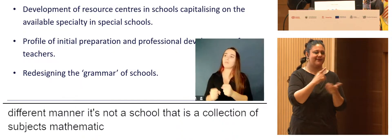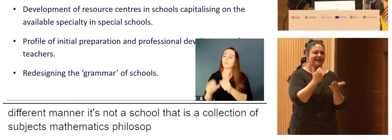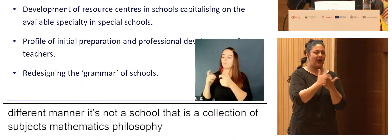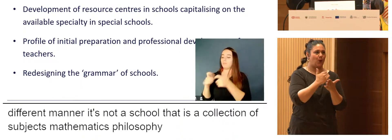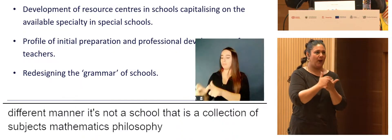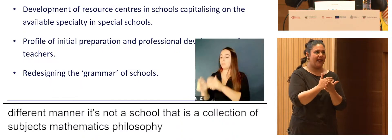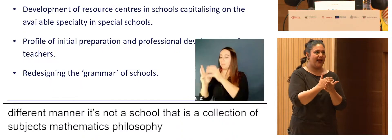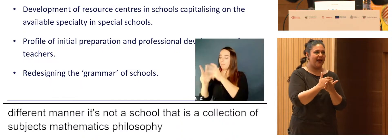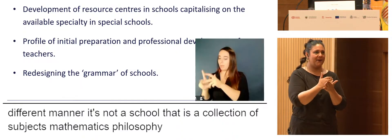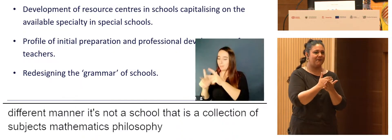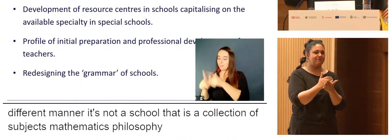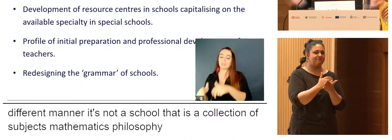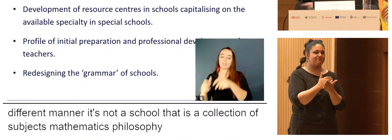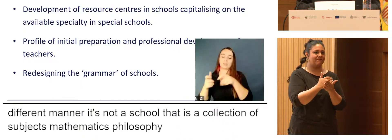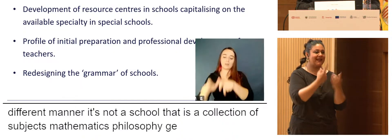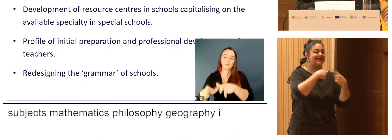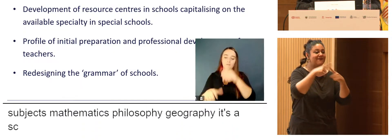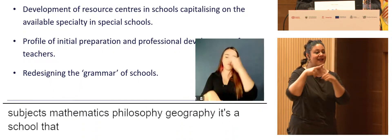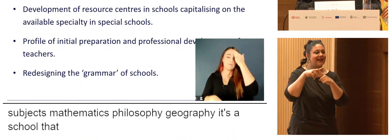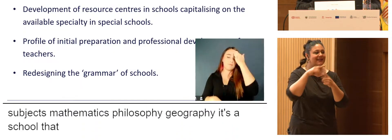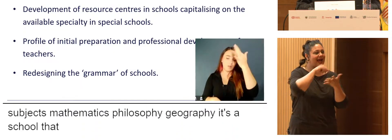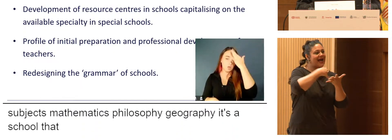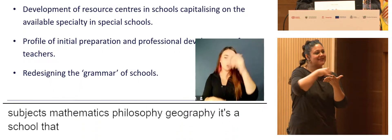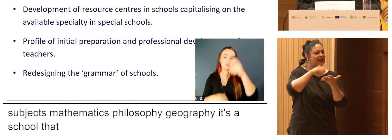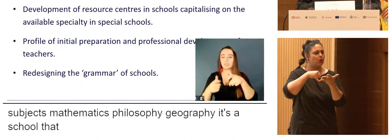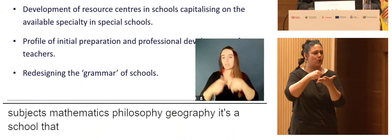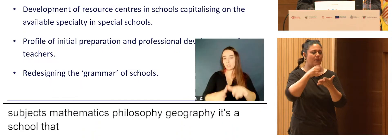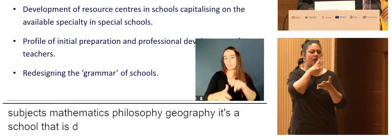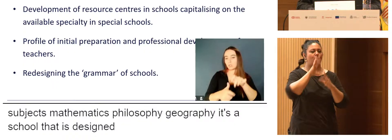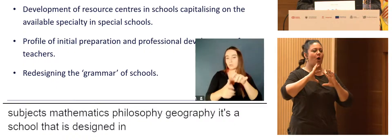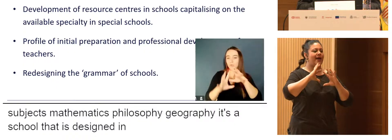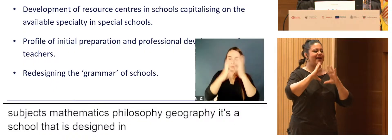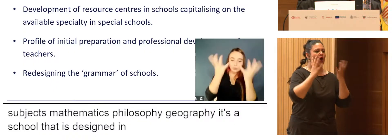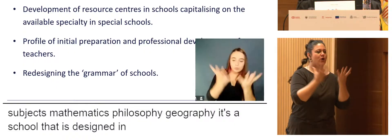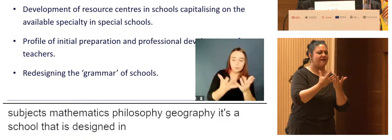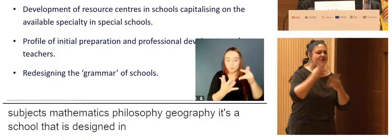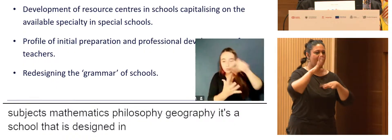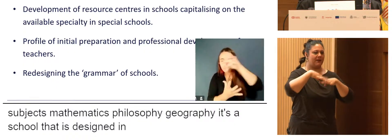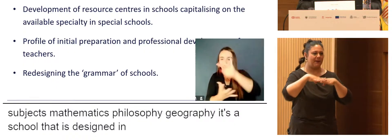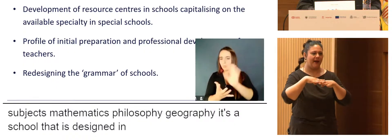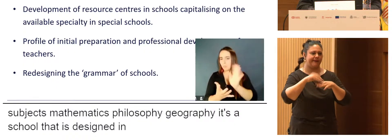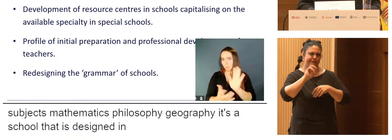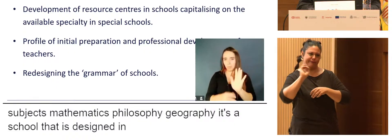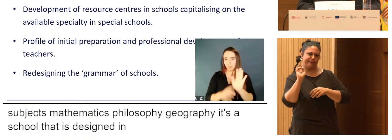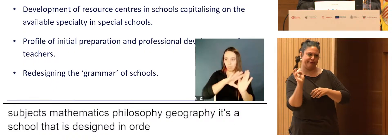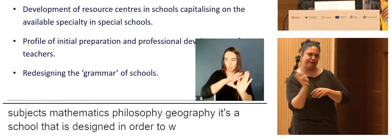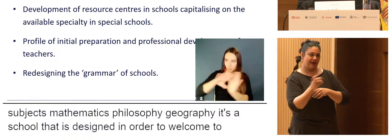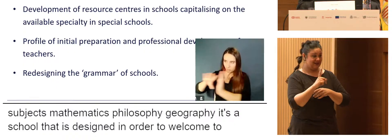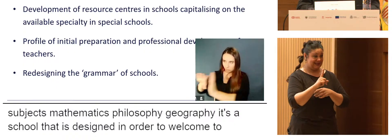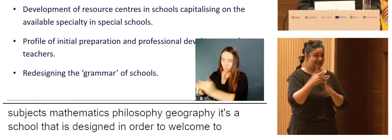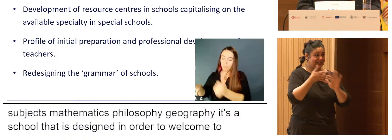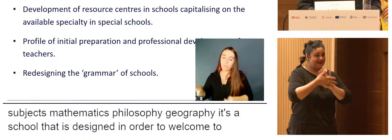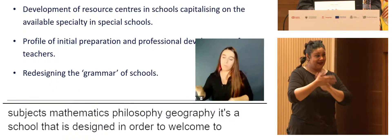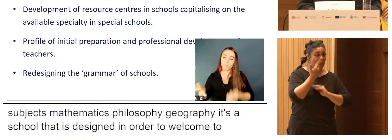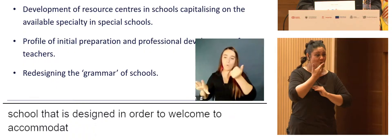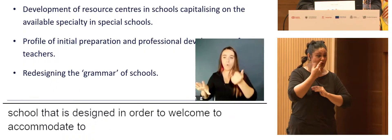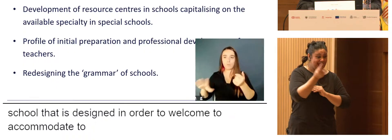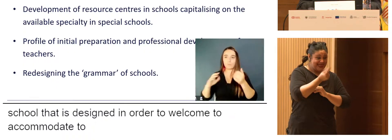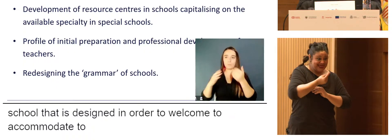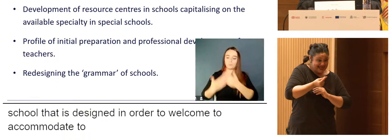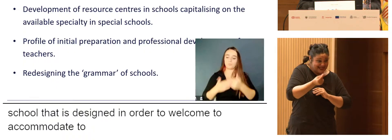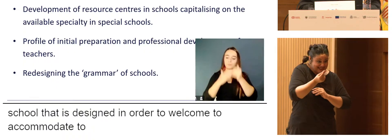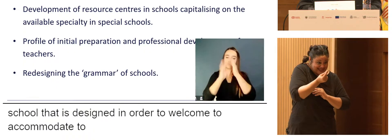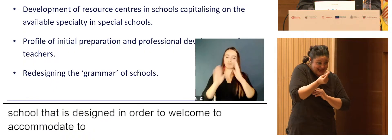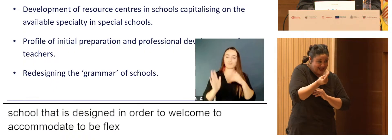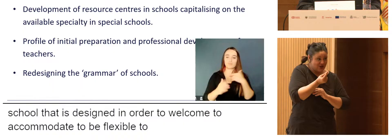geography. It's a school that is designed in order to welcome, to accommodate, to be flexible,